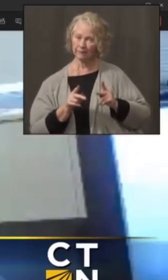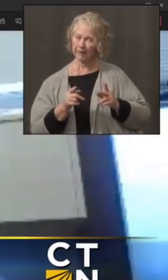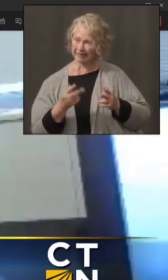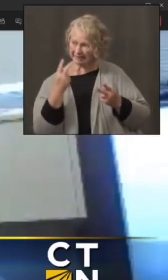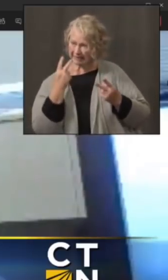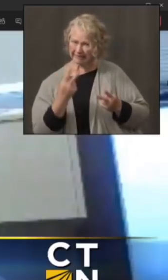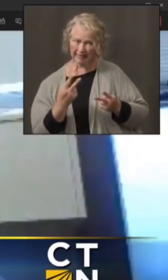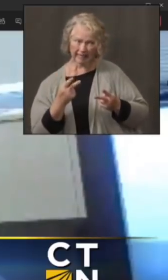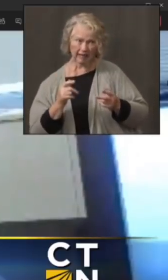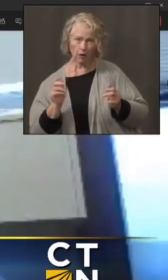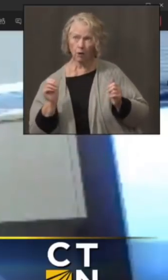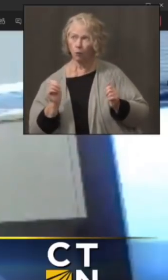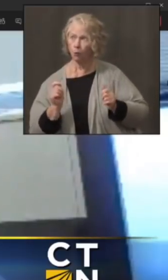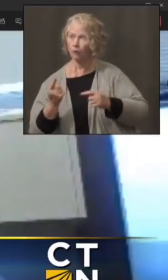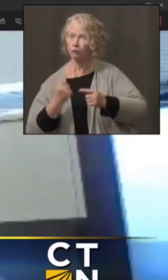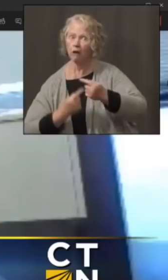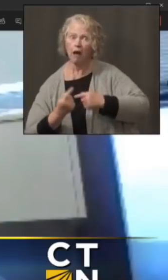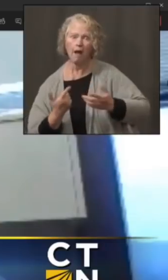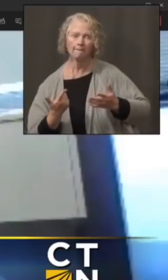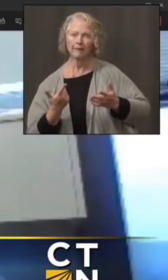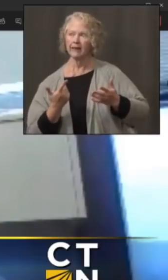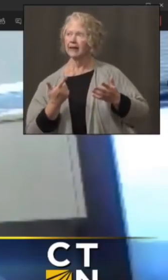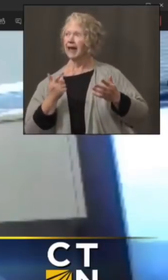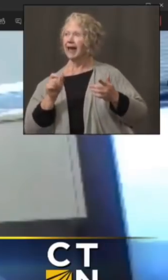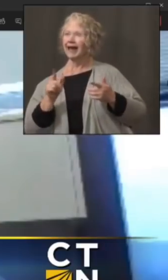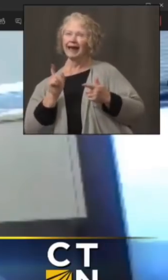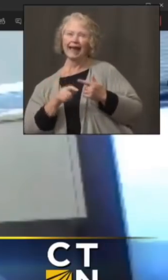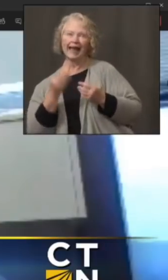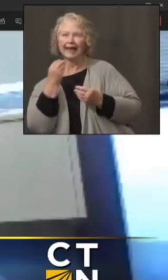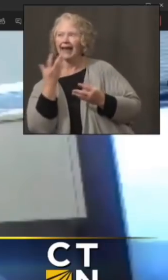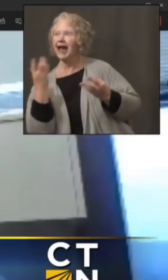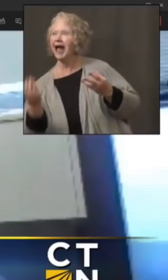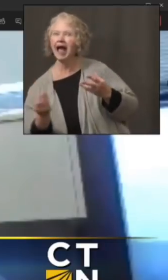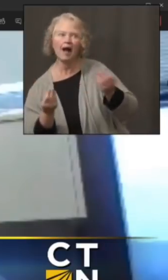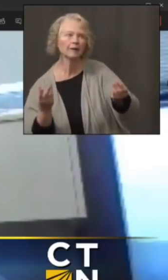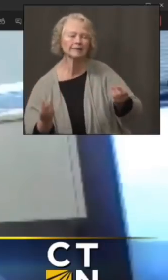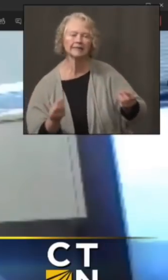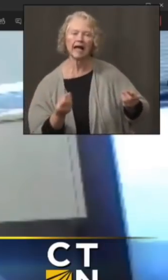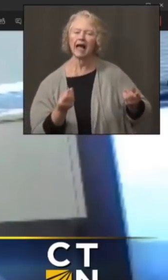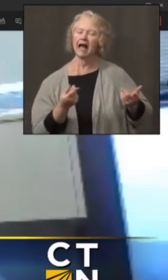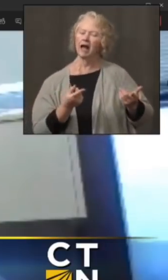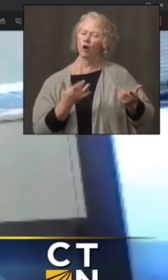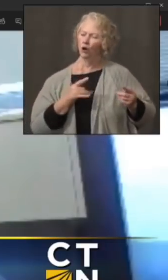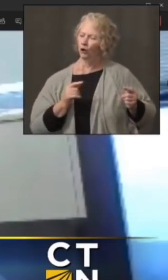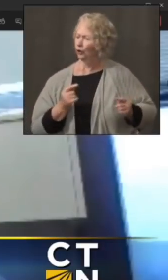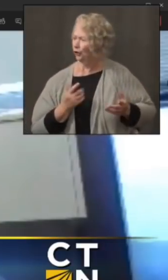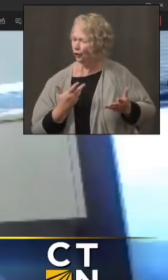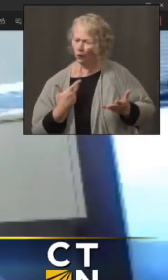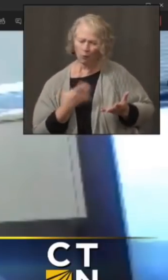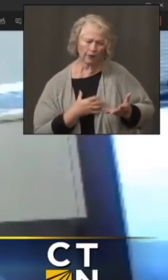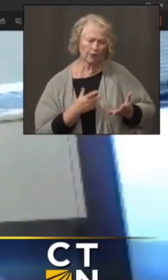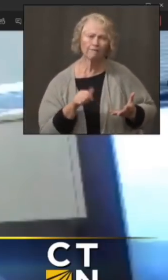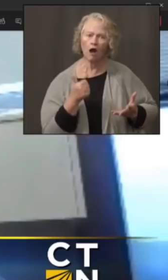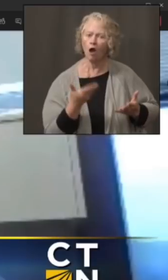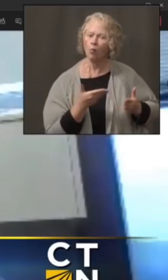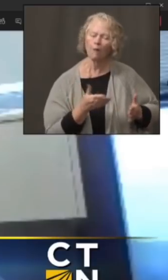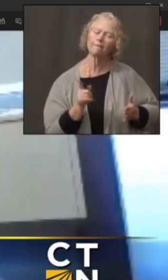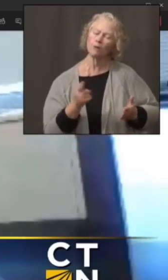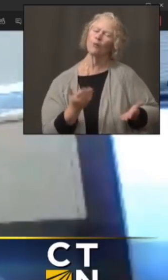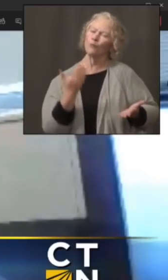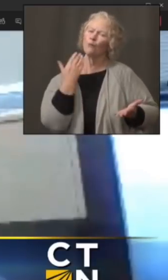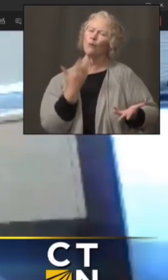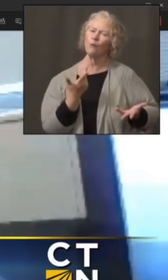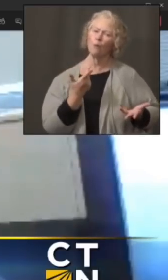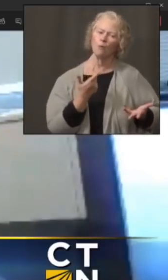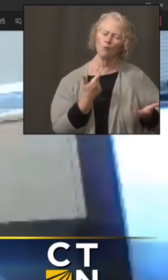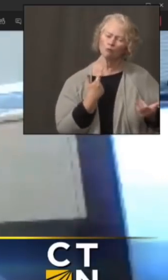here going into winter with no outdoor seating, I think they really, they're hurting and they wish there was another solution, but they do understand we're trying